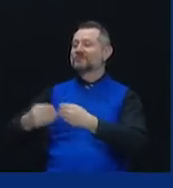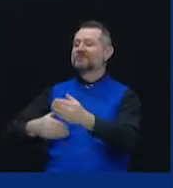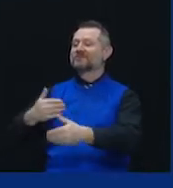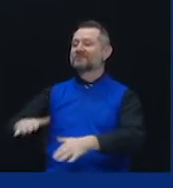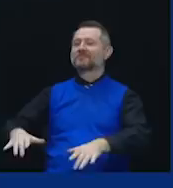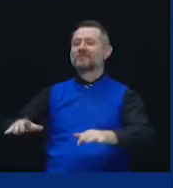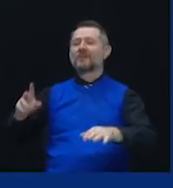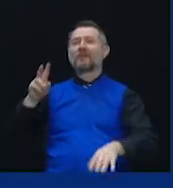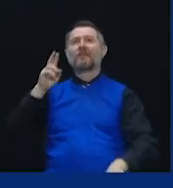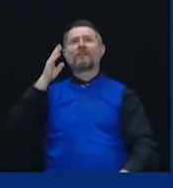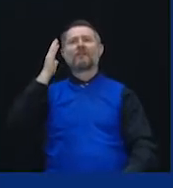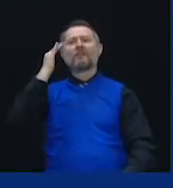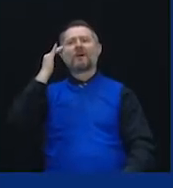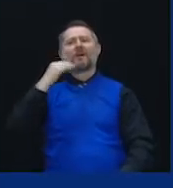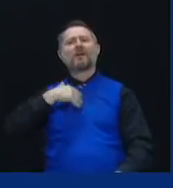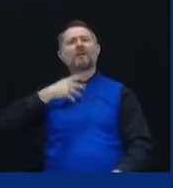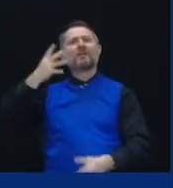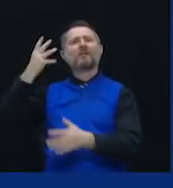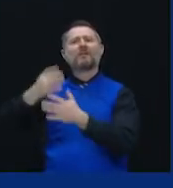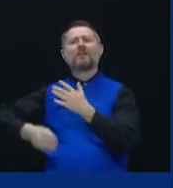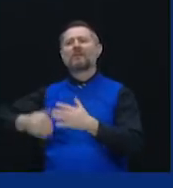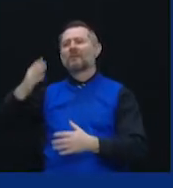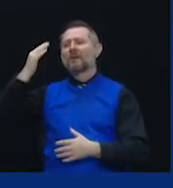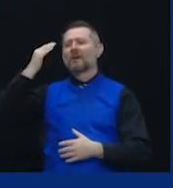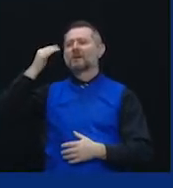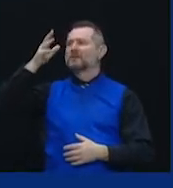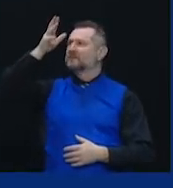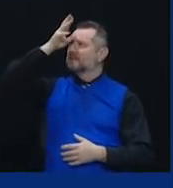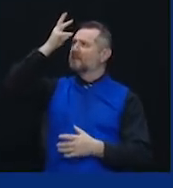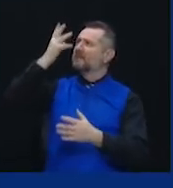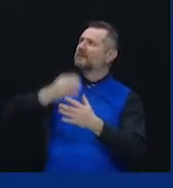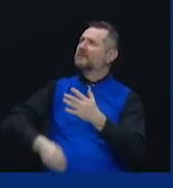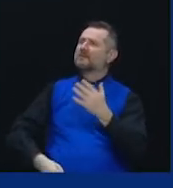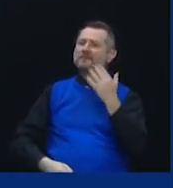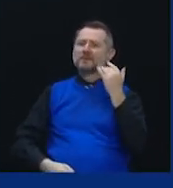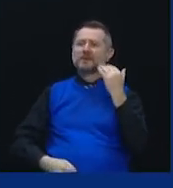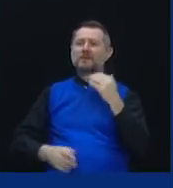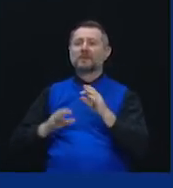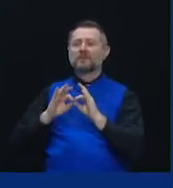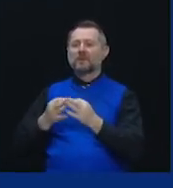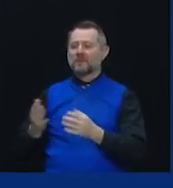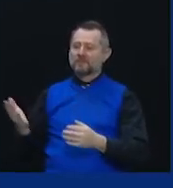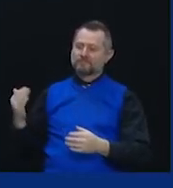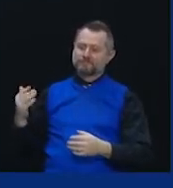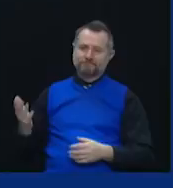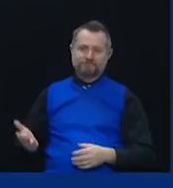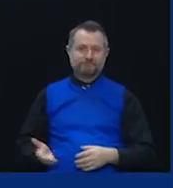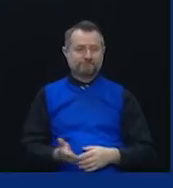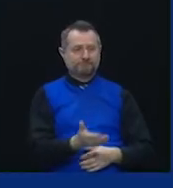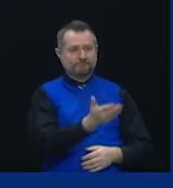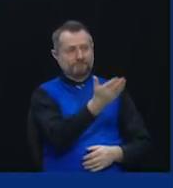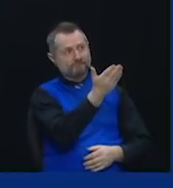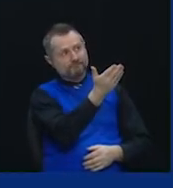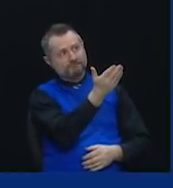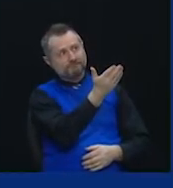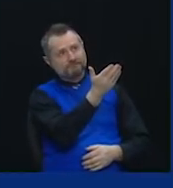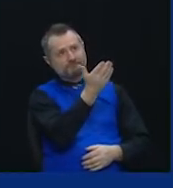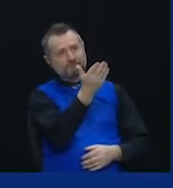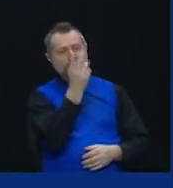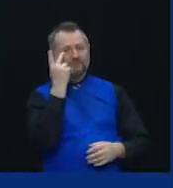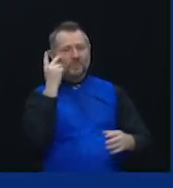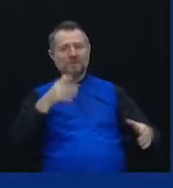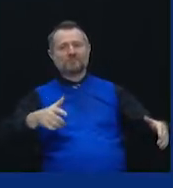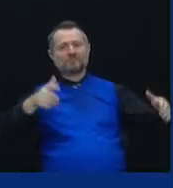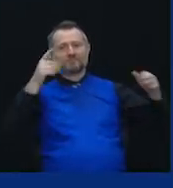Why is dad gone? They can be brought to that memorial. And they can be told the story